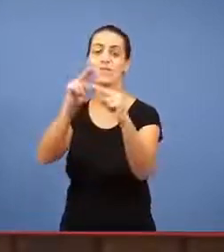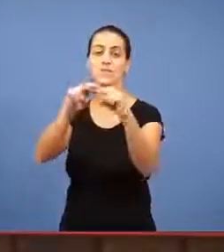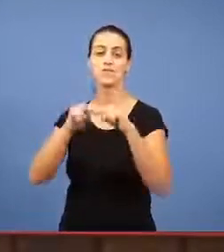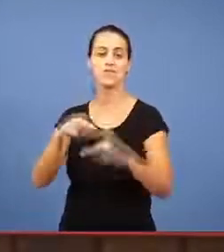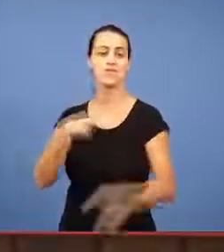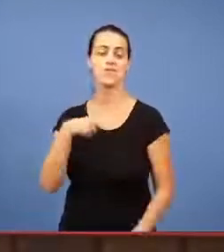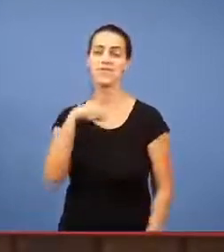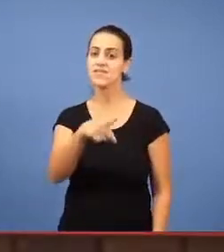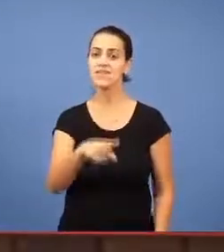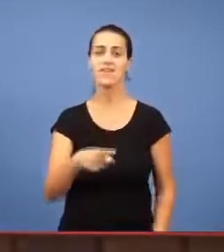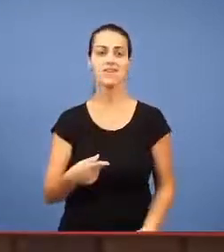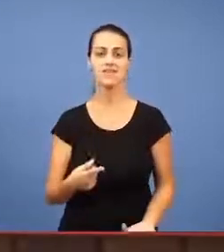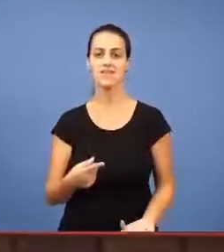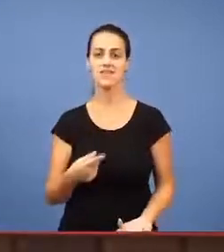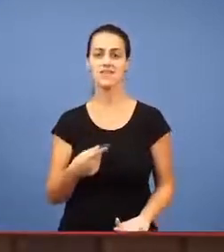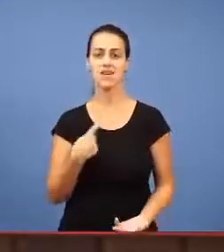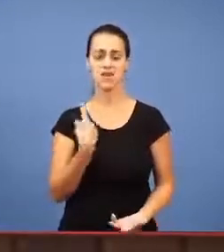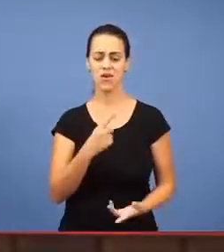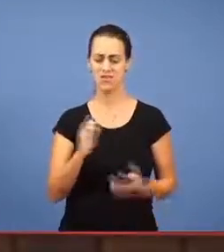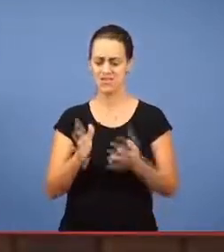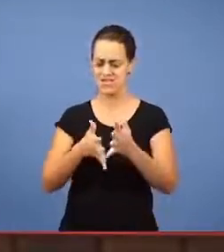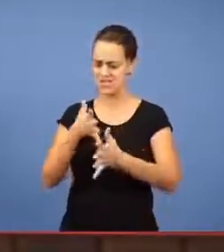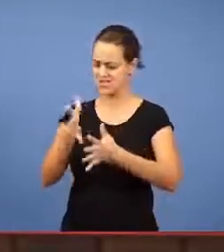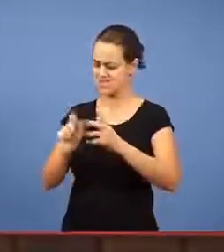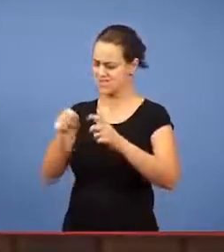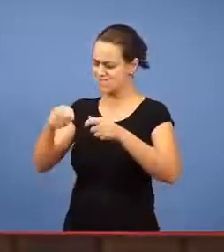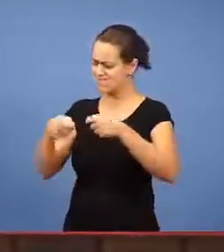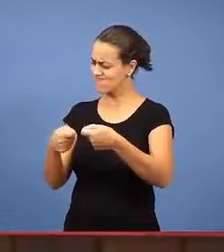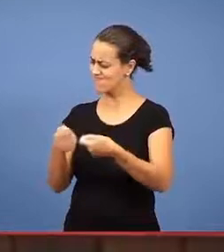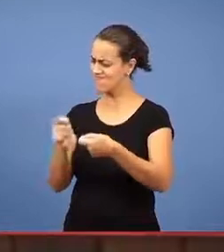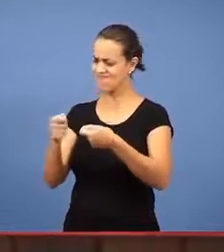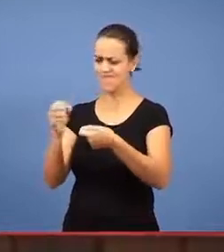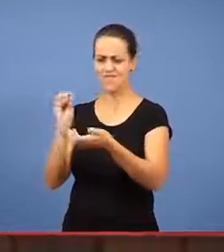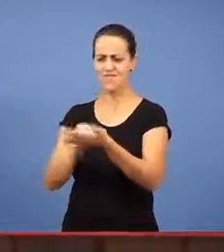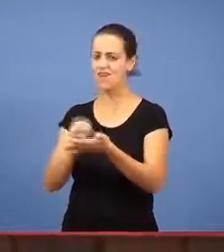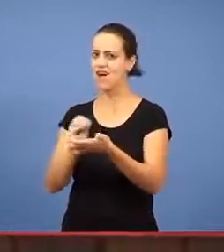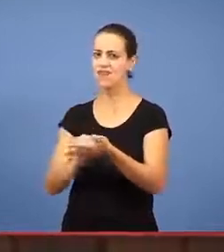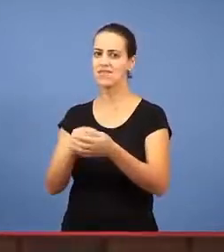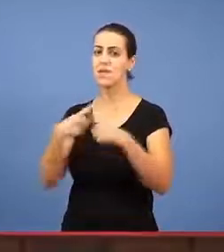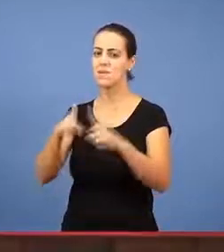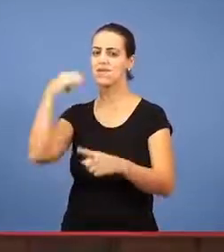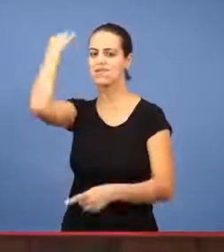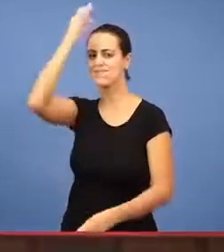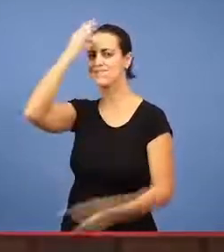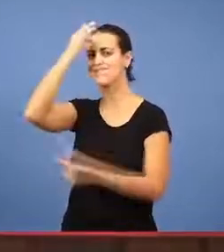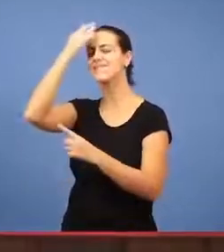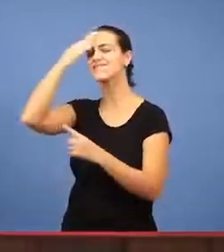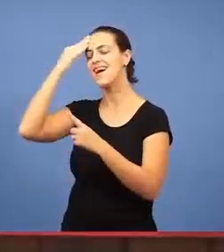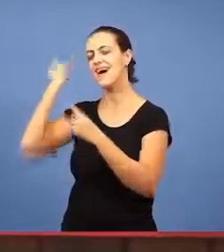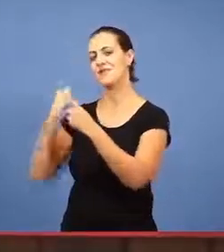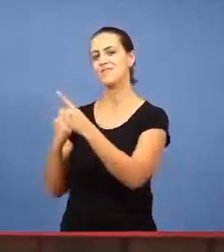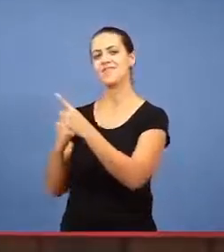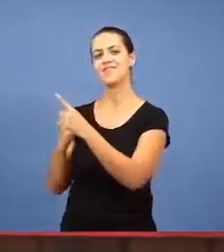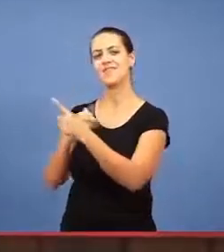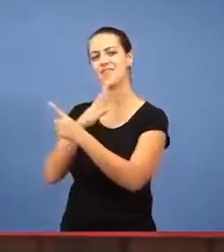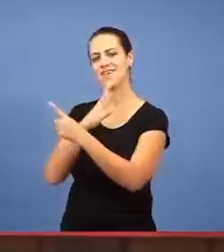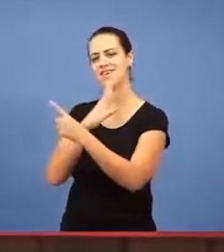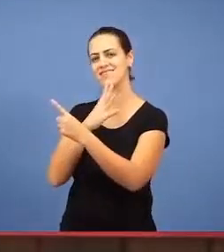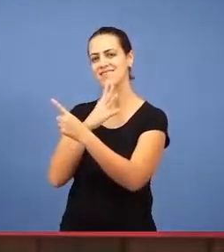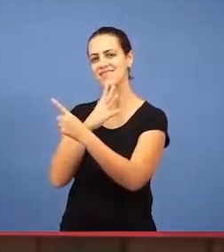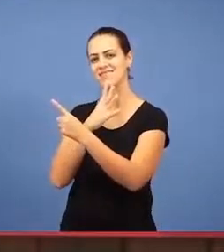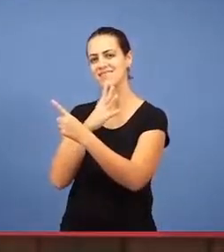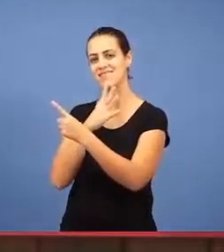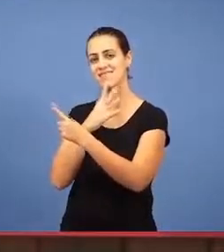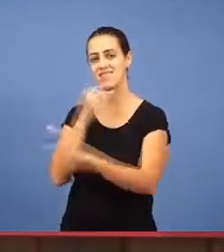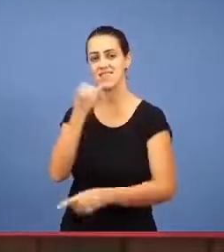have and that the Holy Spirit has. He sees your heart and he sees your intention.